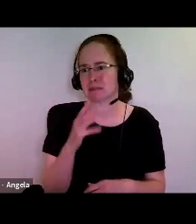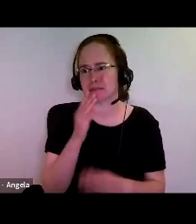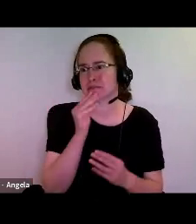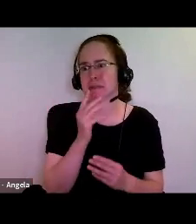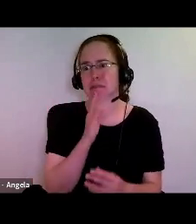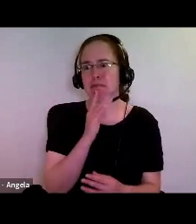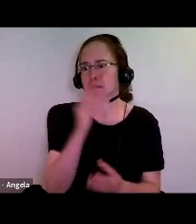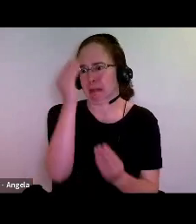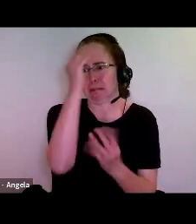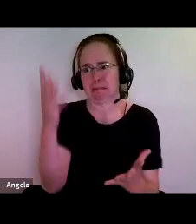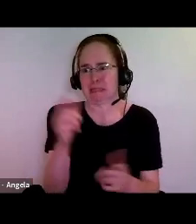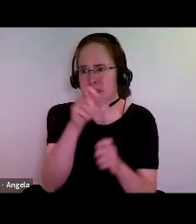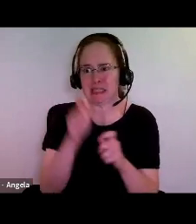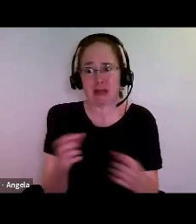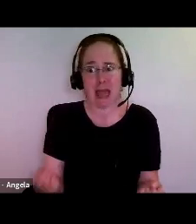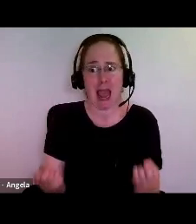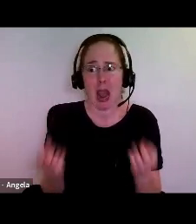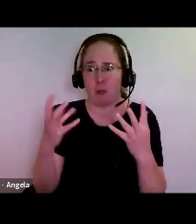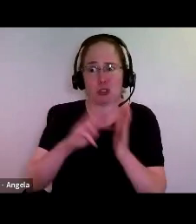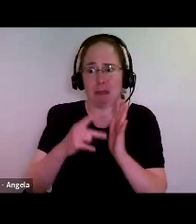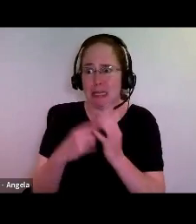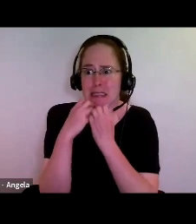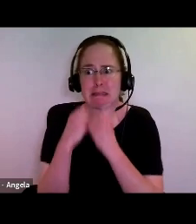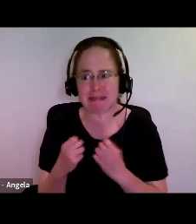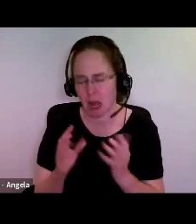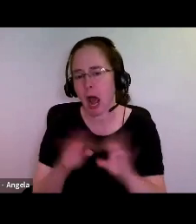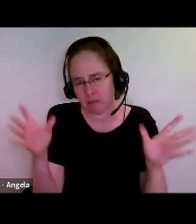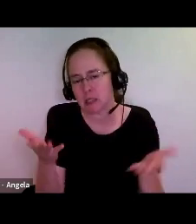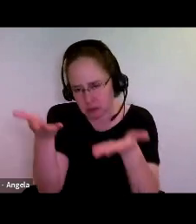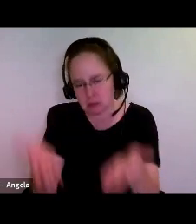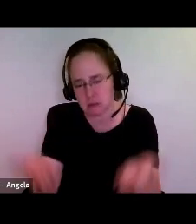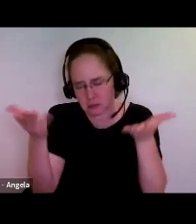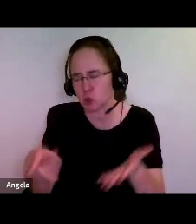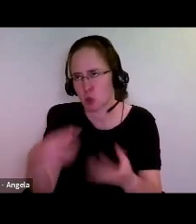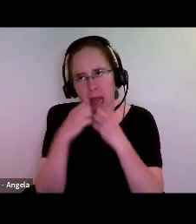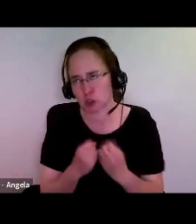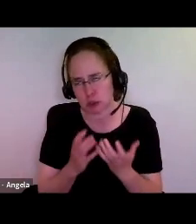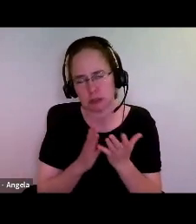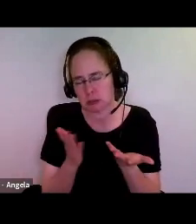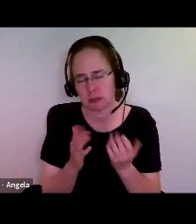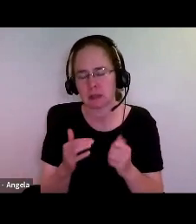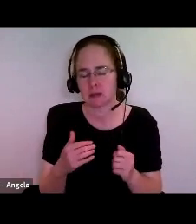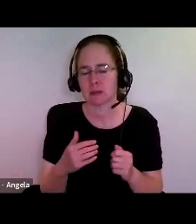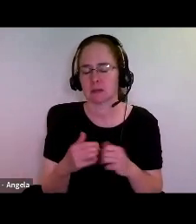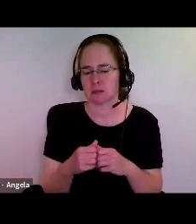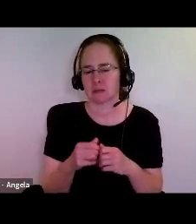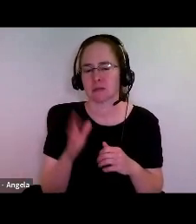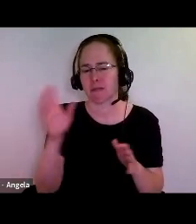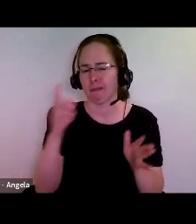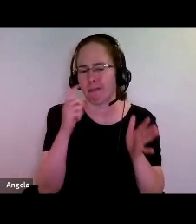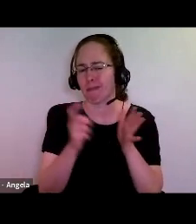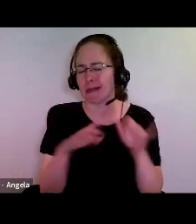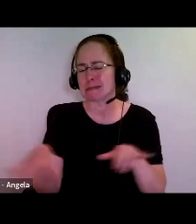say verbally specifically how much it means to you. It's obvious how passionate you are. And I think you'll hear that from everybody on